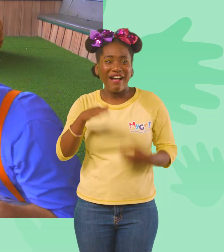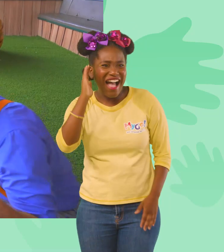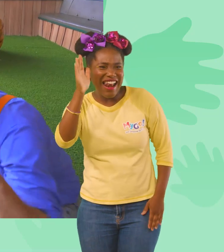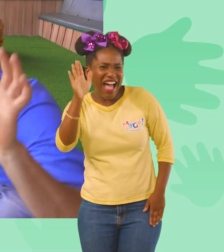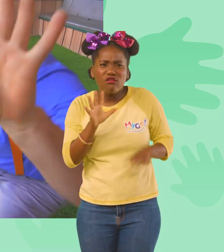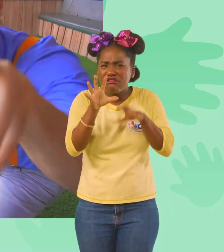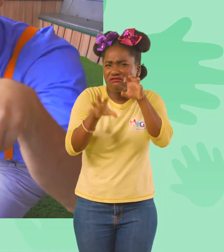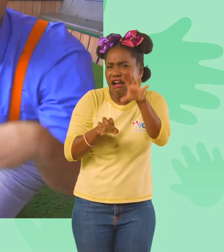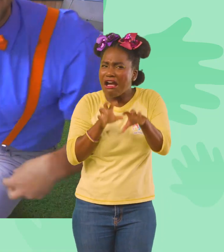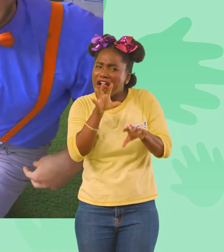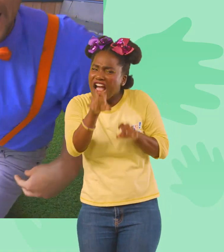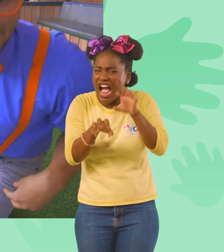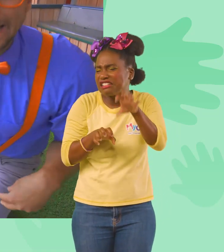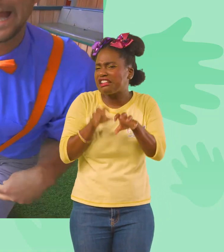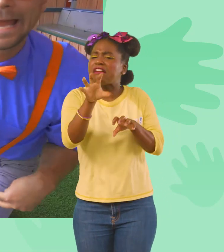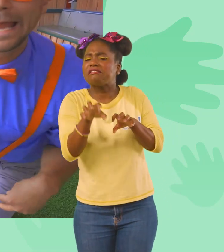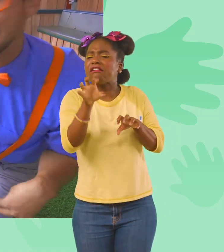Meow.